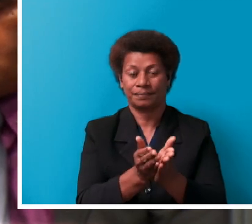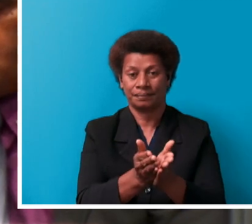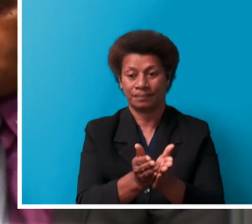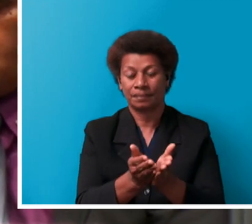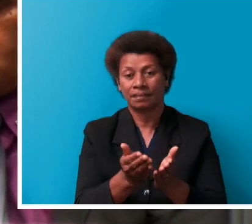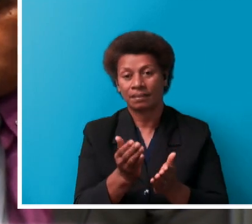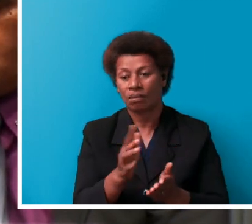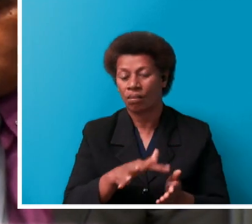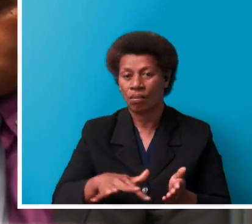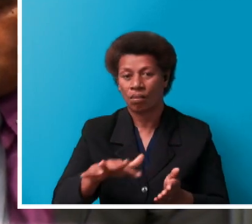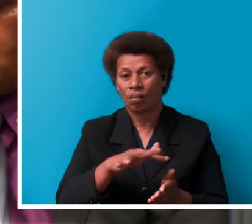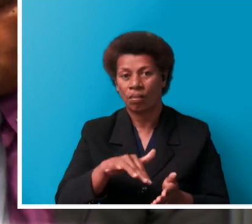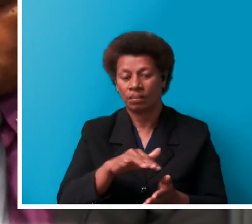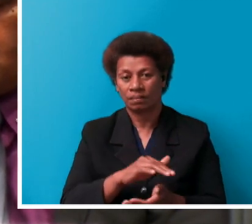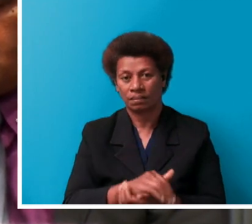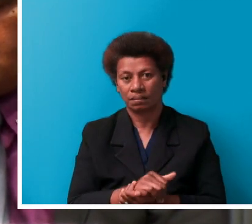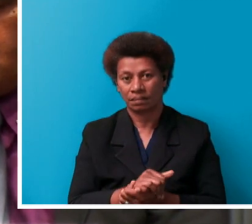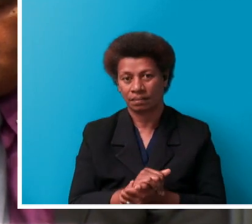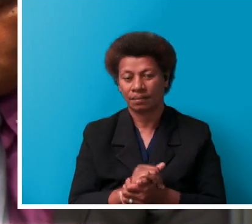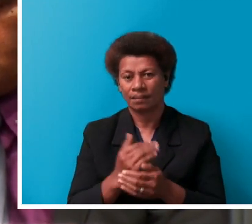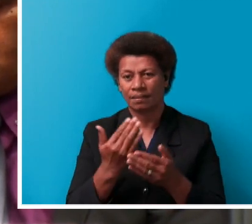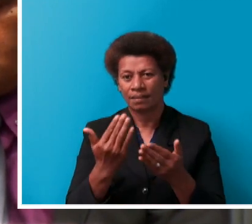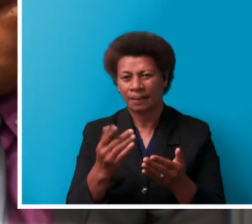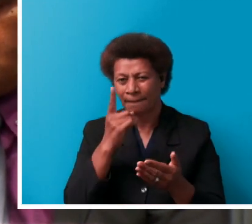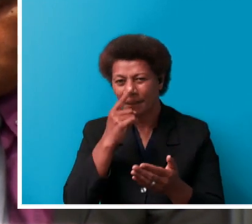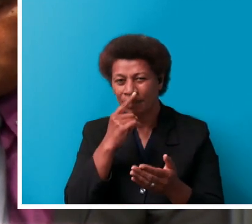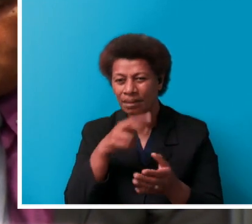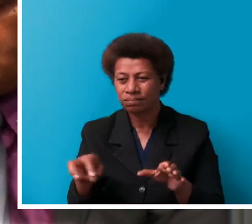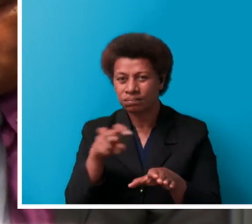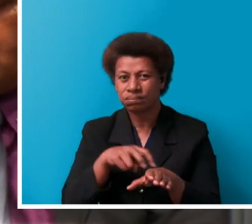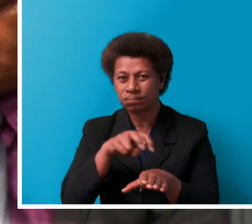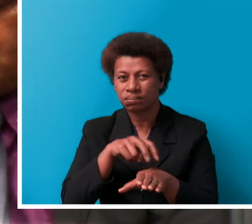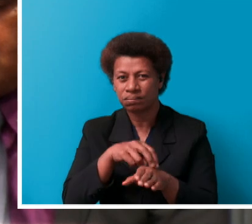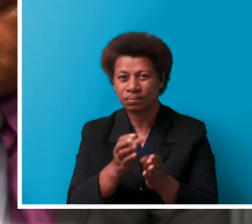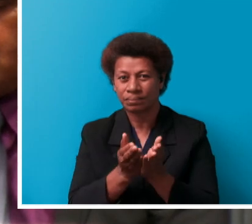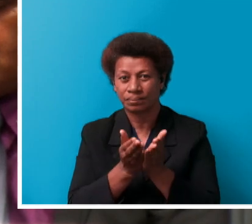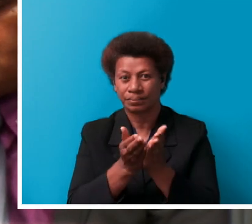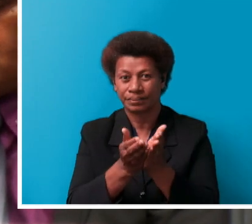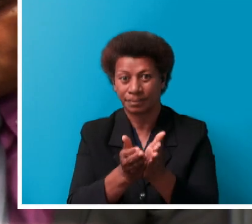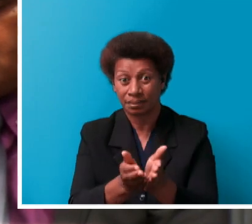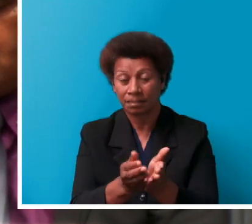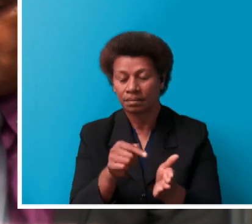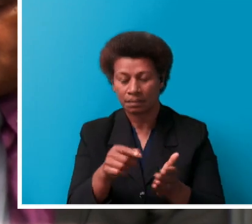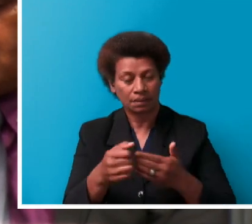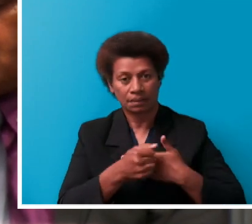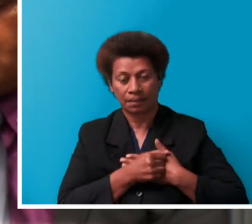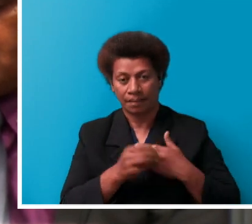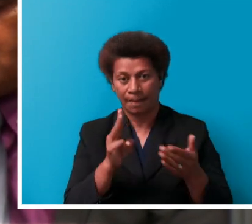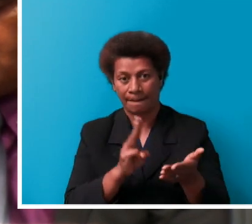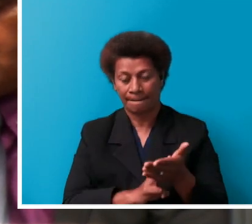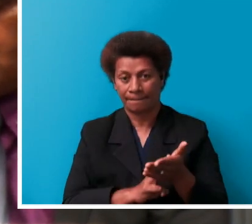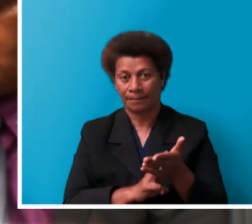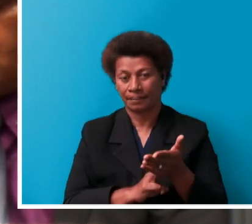passenger vessels. To enhance Fiji's maritime safety framework, MSF is